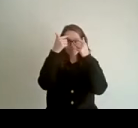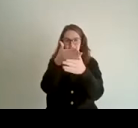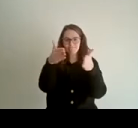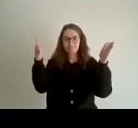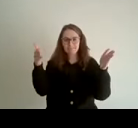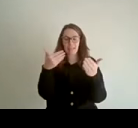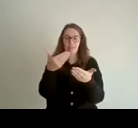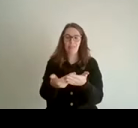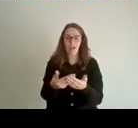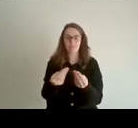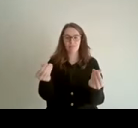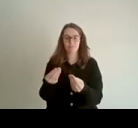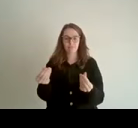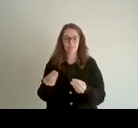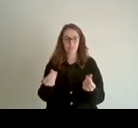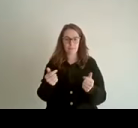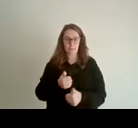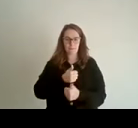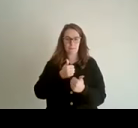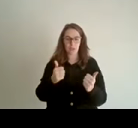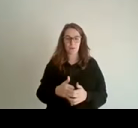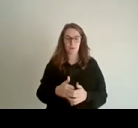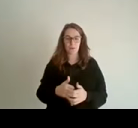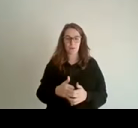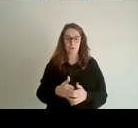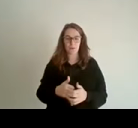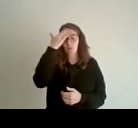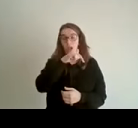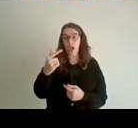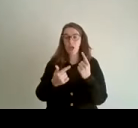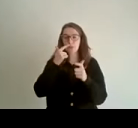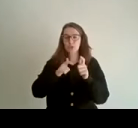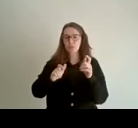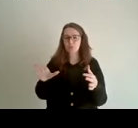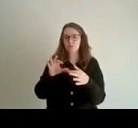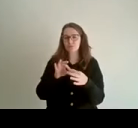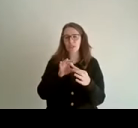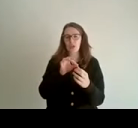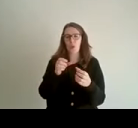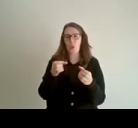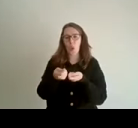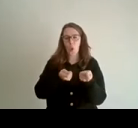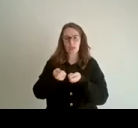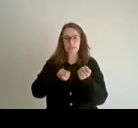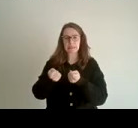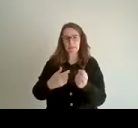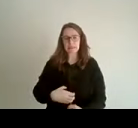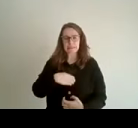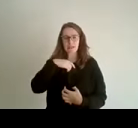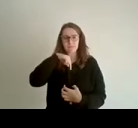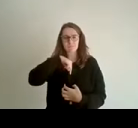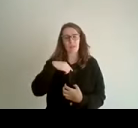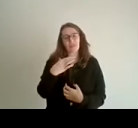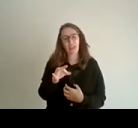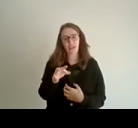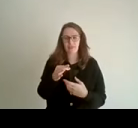certain people and organizations to take steps towards having equal conditions and representation as much as possible, such as